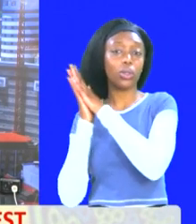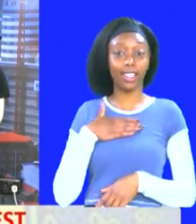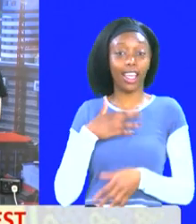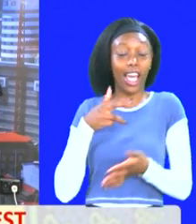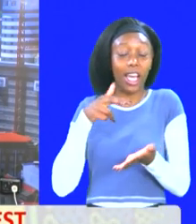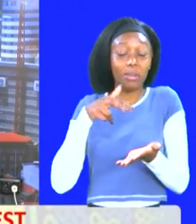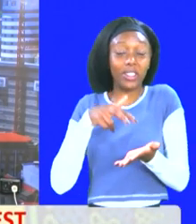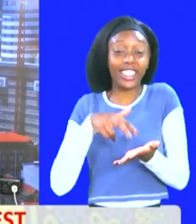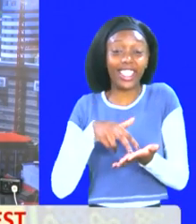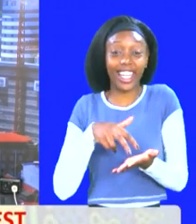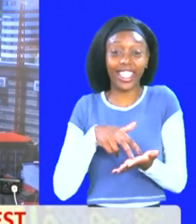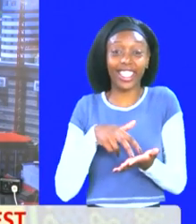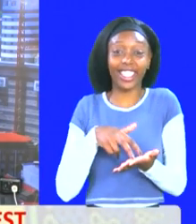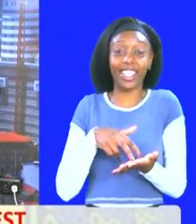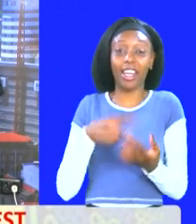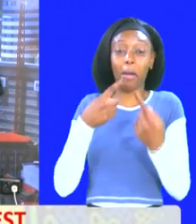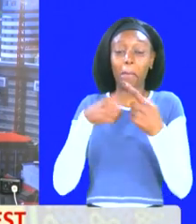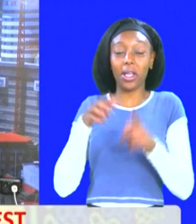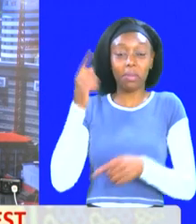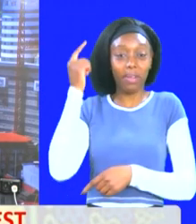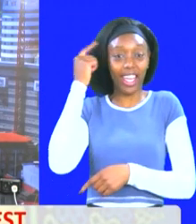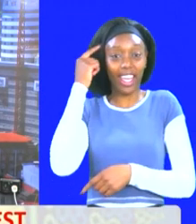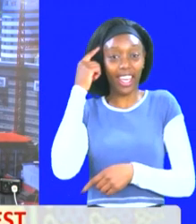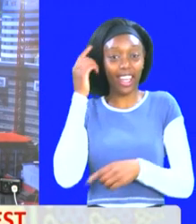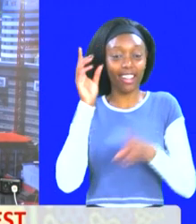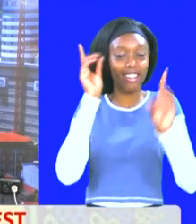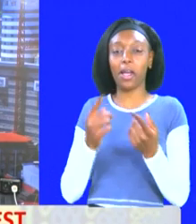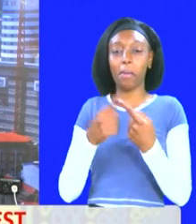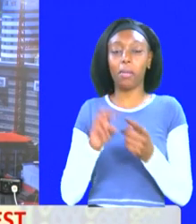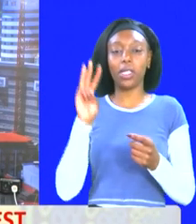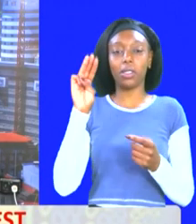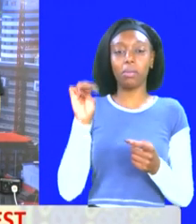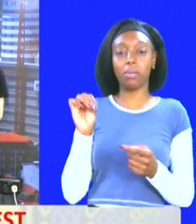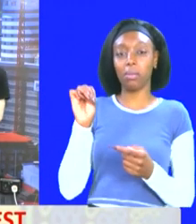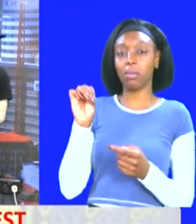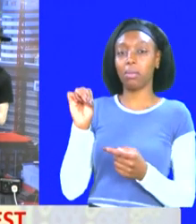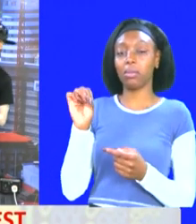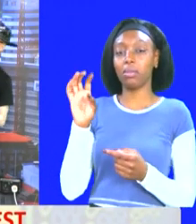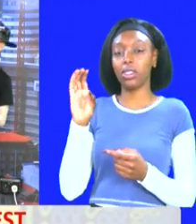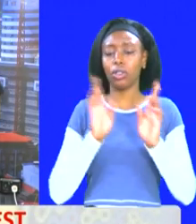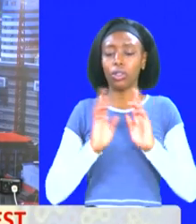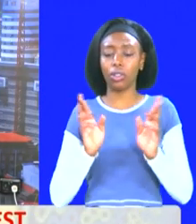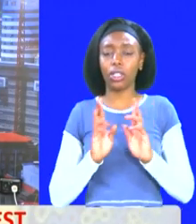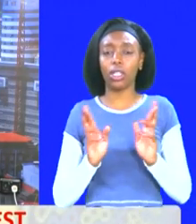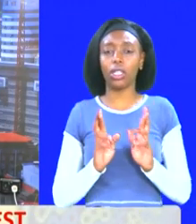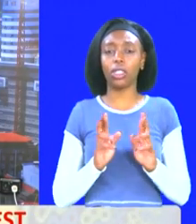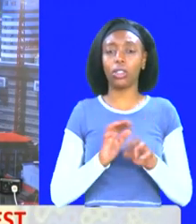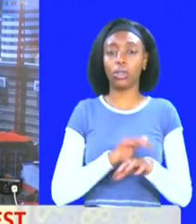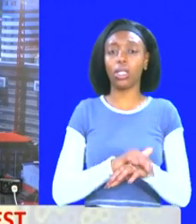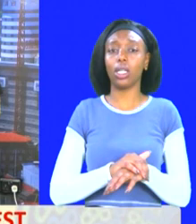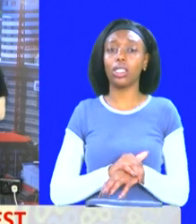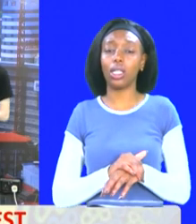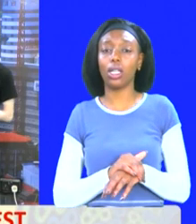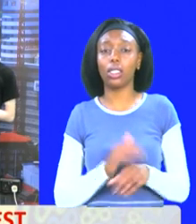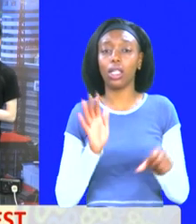music that my head is just music. Let's go. Let's go. Let's go. No, no. Akine Reggae Fest this Saturday. Mr. Hype Man, ezo